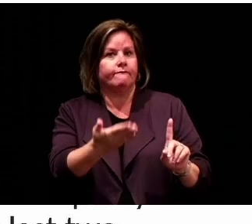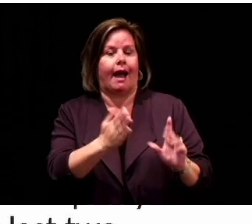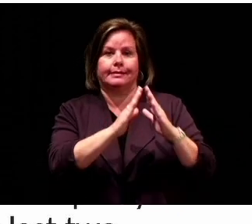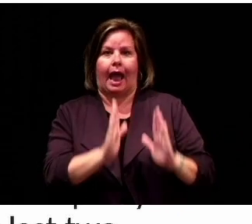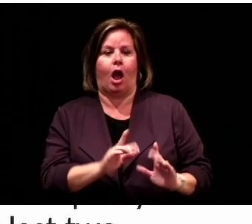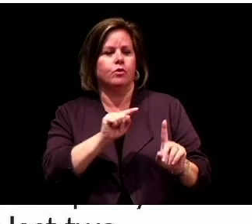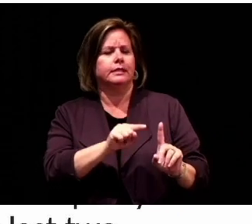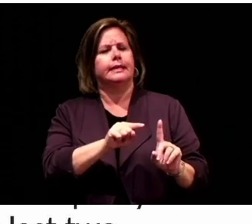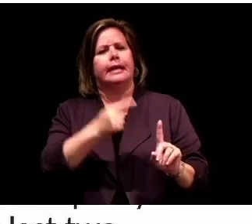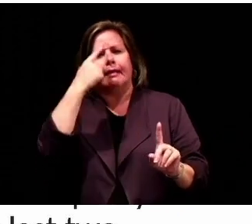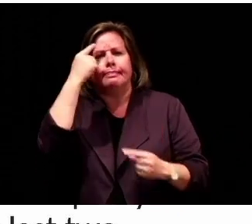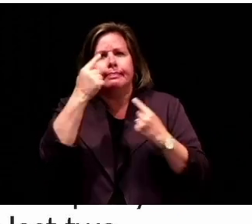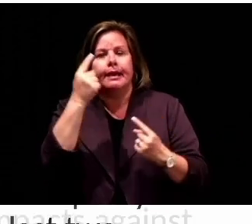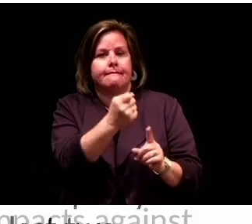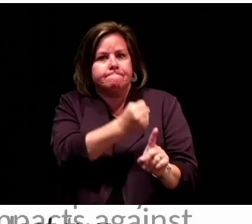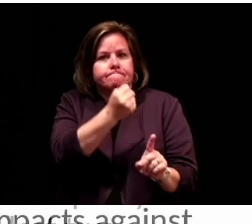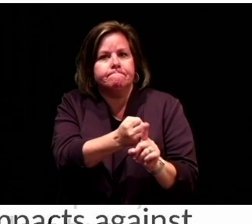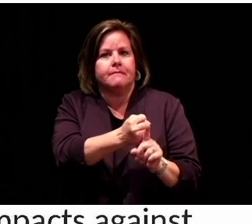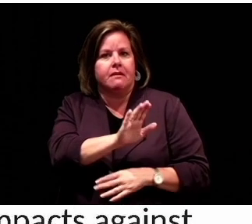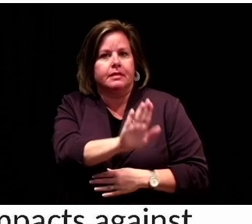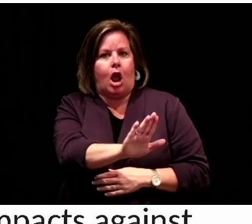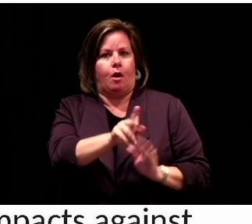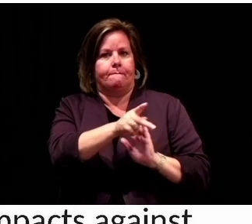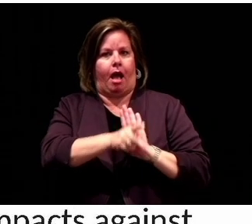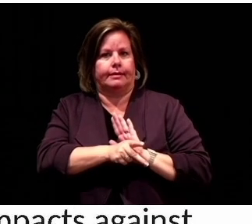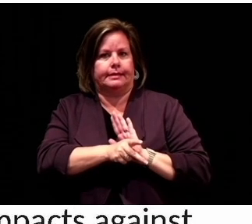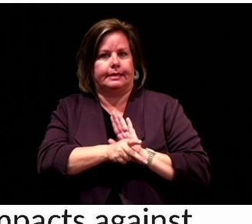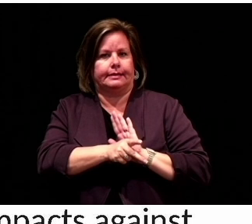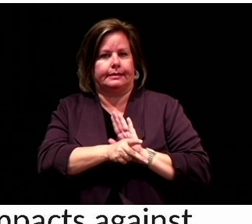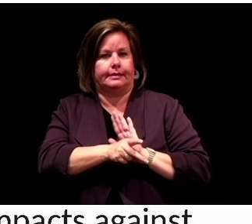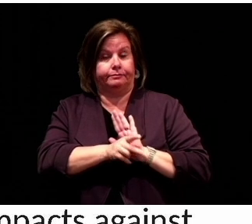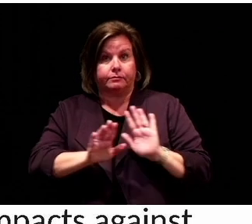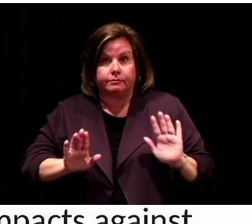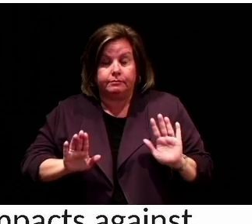on this? Go real quick so I can go, right? Make sure